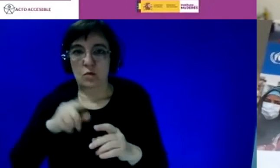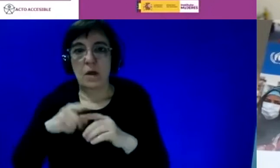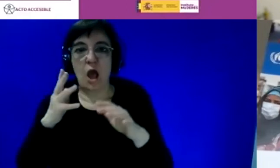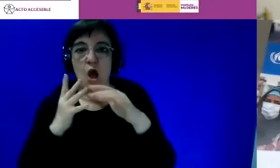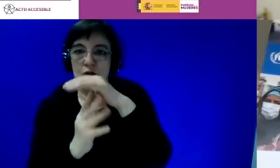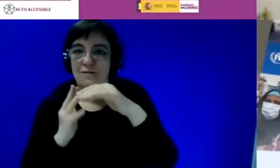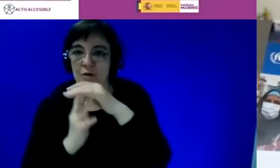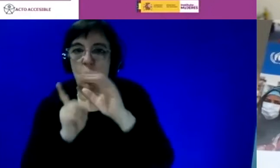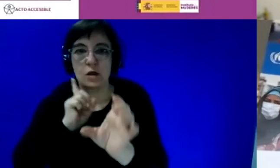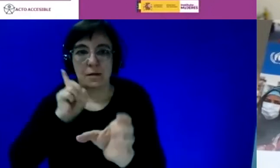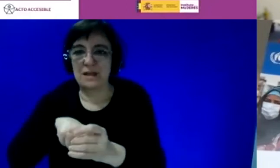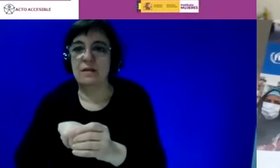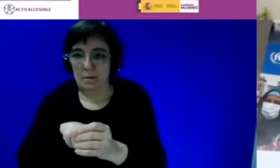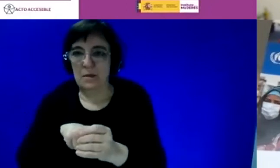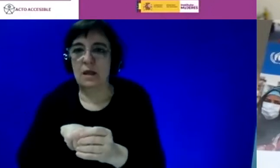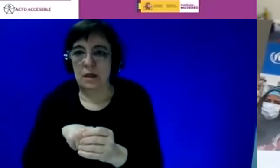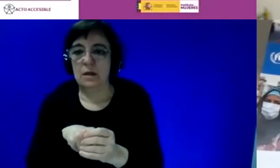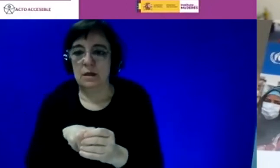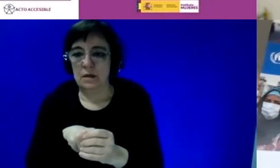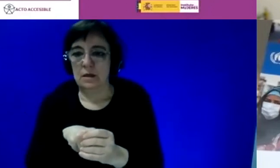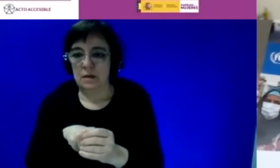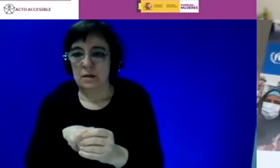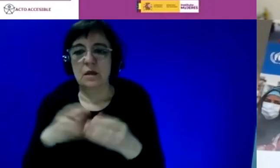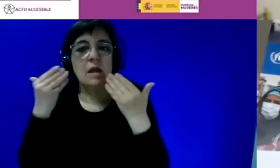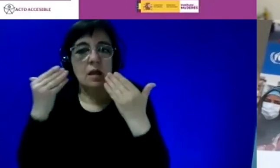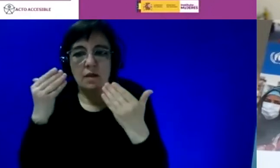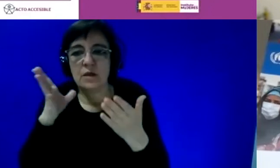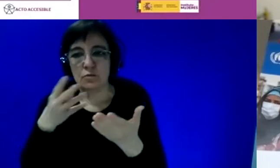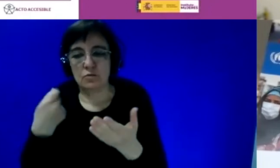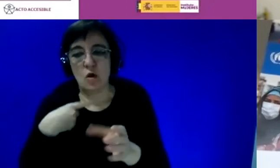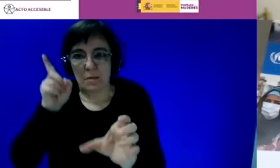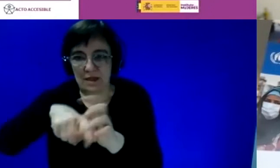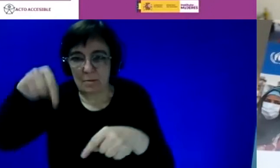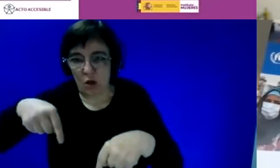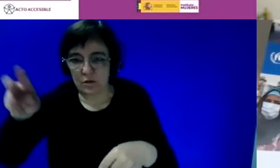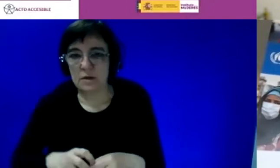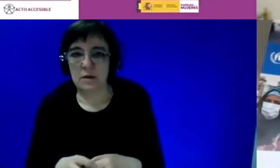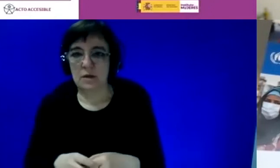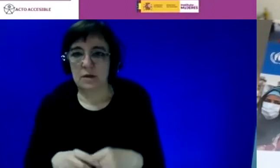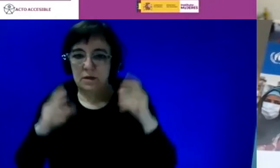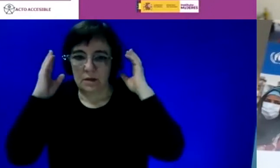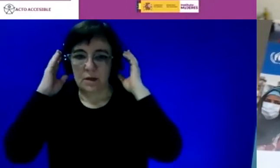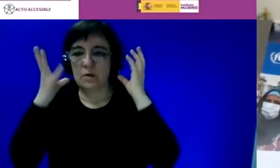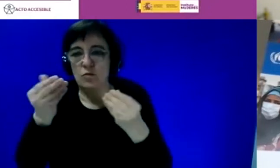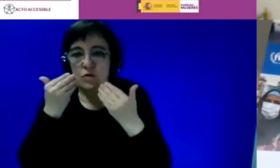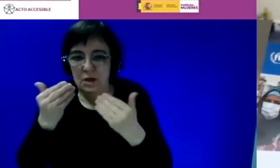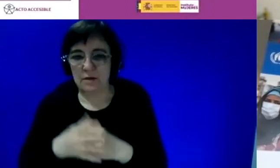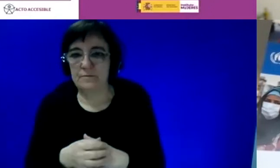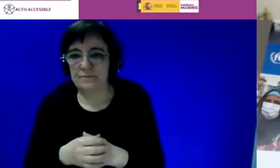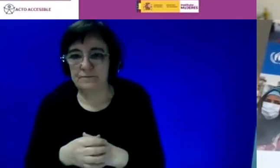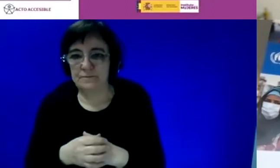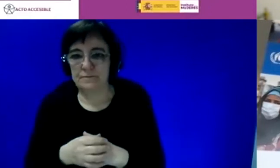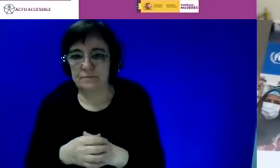for being with us today. Thank you. Ahora vamos a pasar a